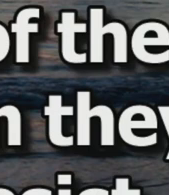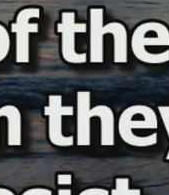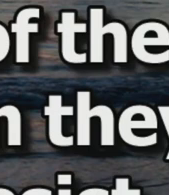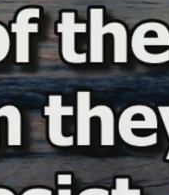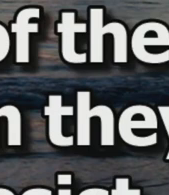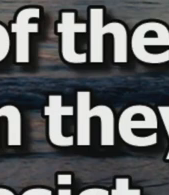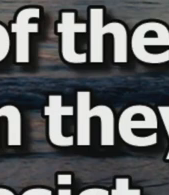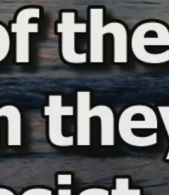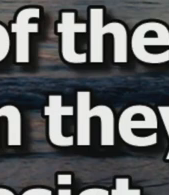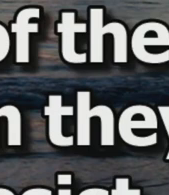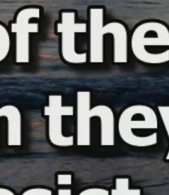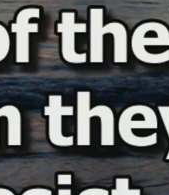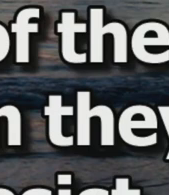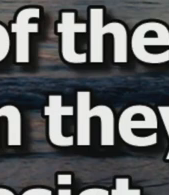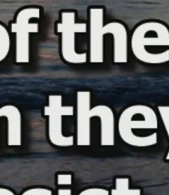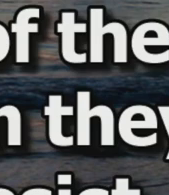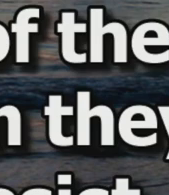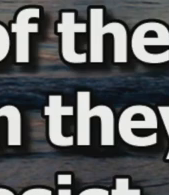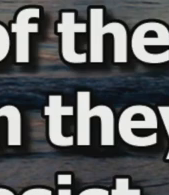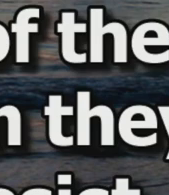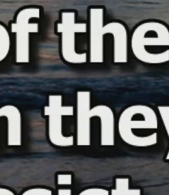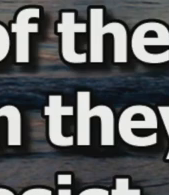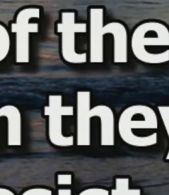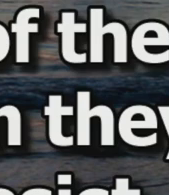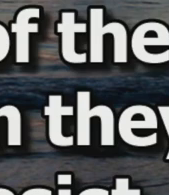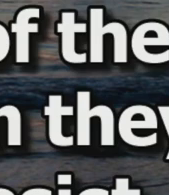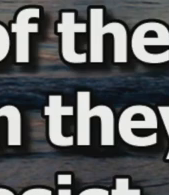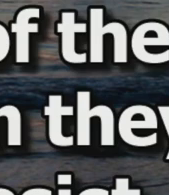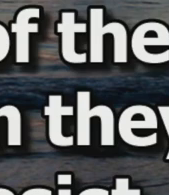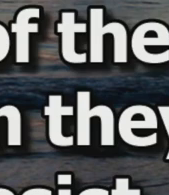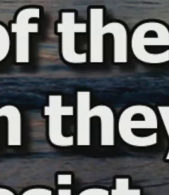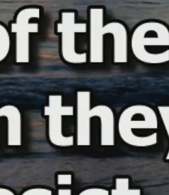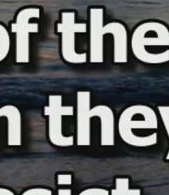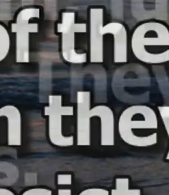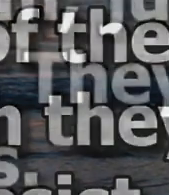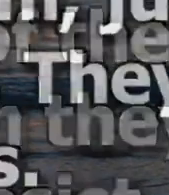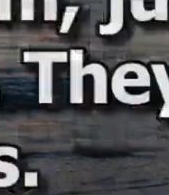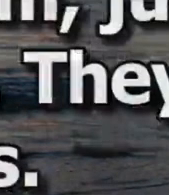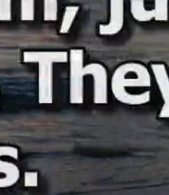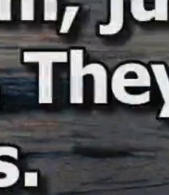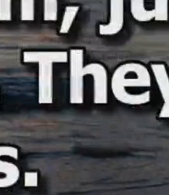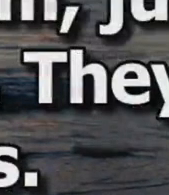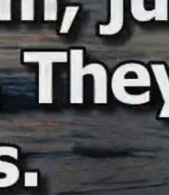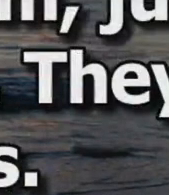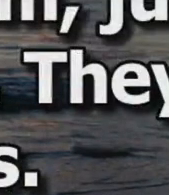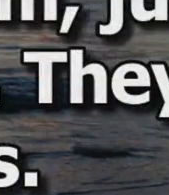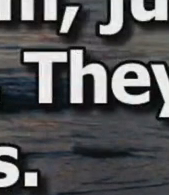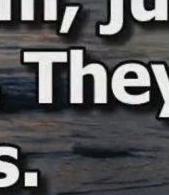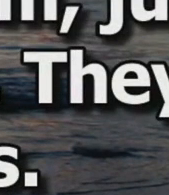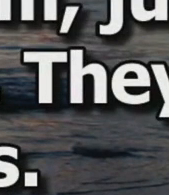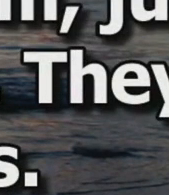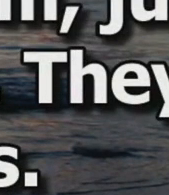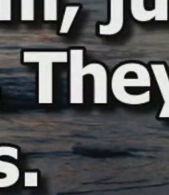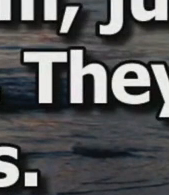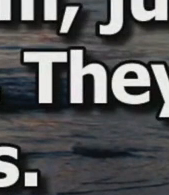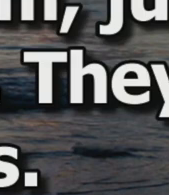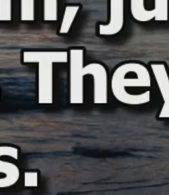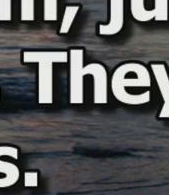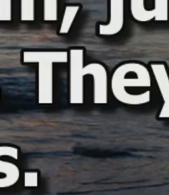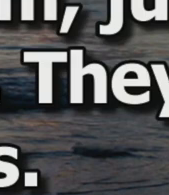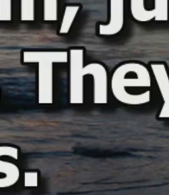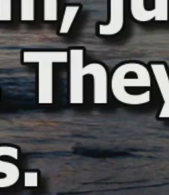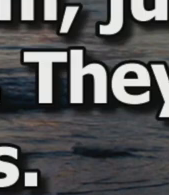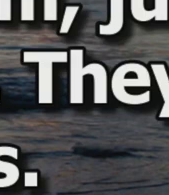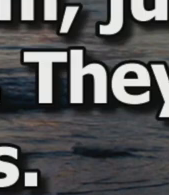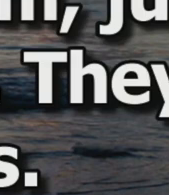And no wonder he finishes in verse 15 by saying they were in great distress. Of course, God in